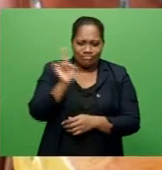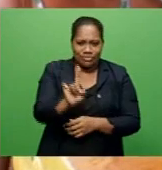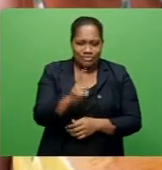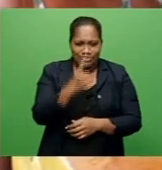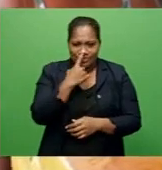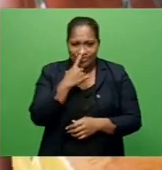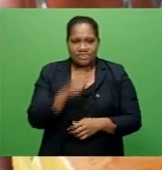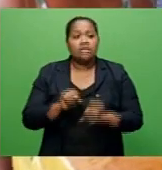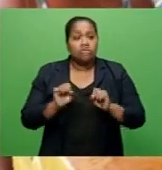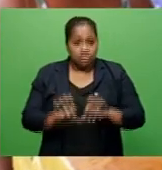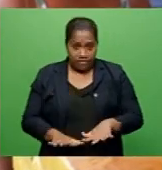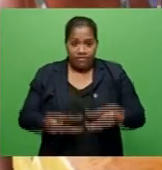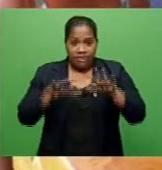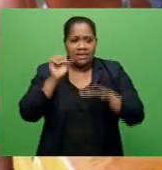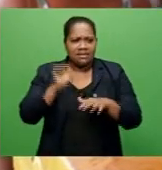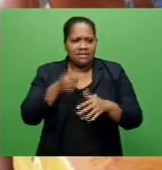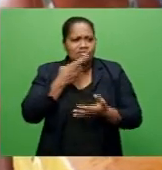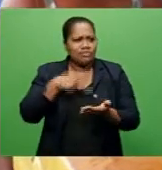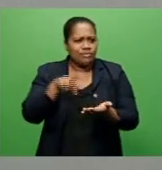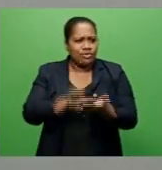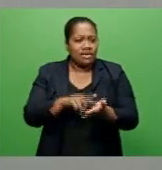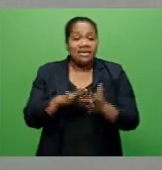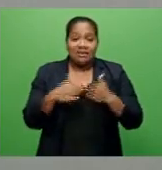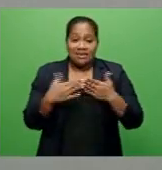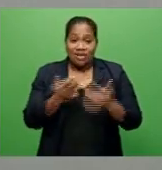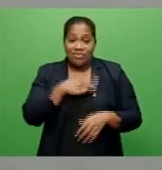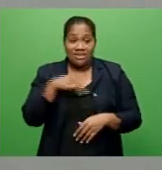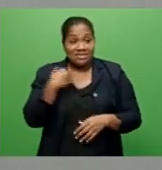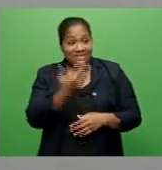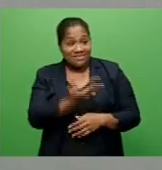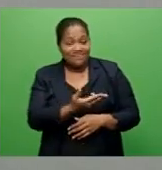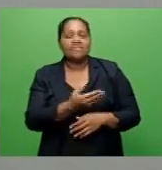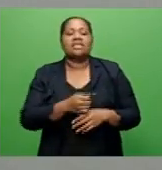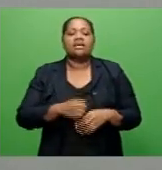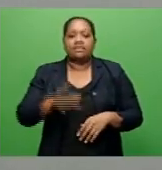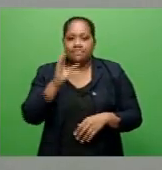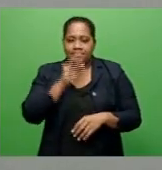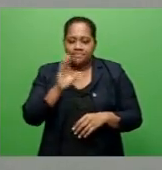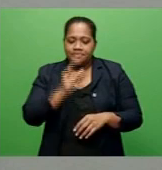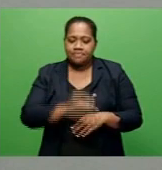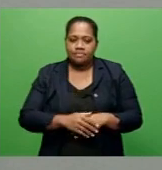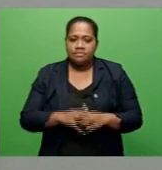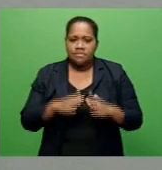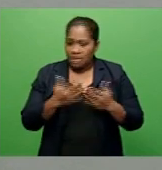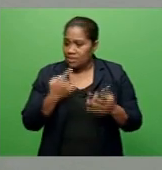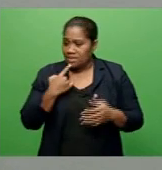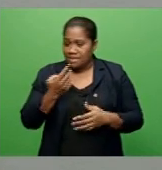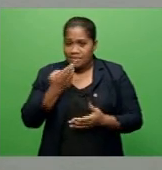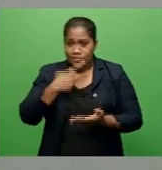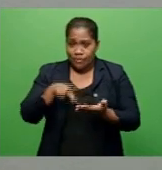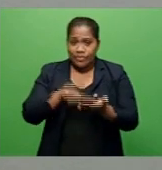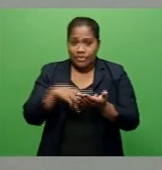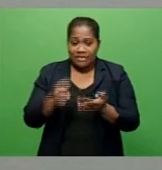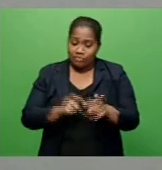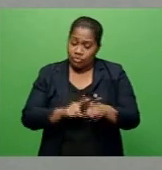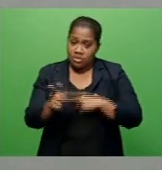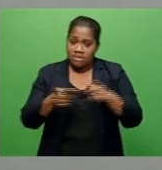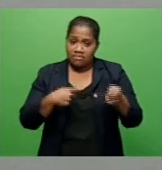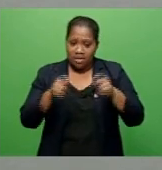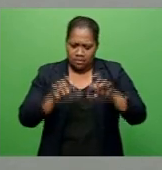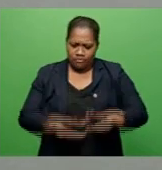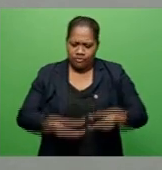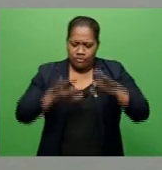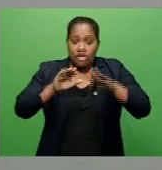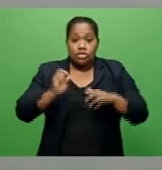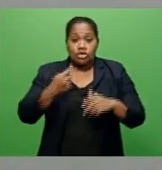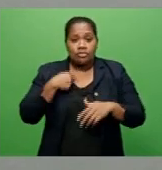was reported, and we've seen the pictures of most markets underwater. So I decided